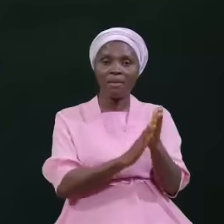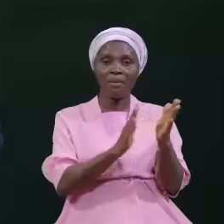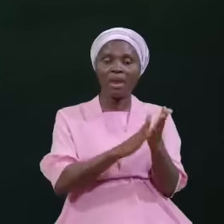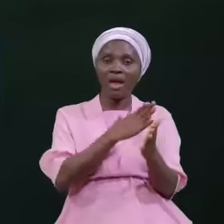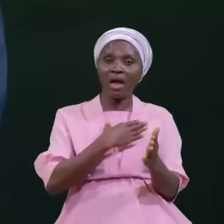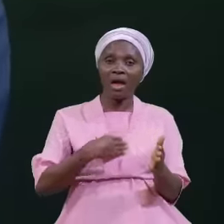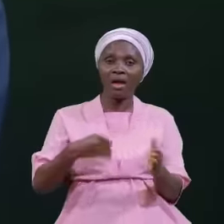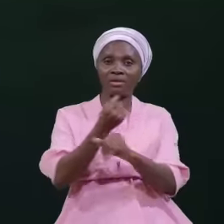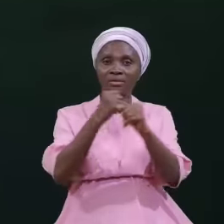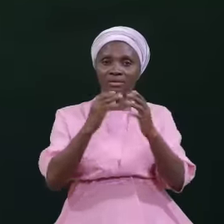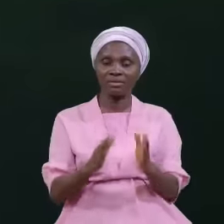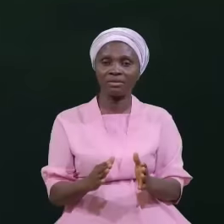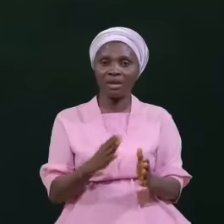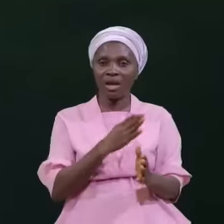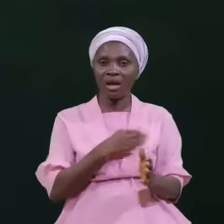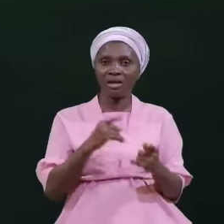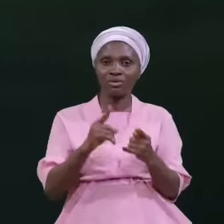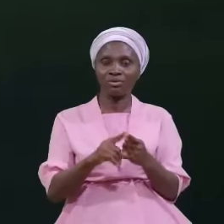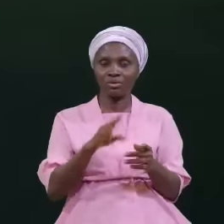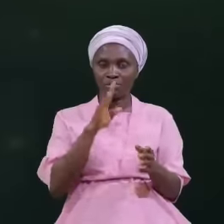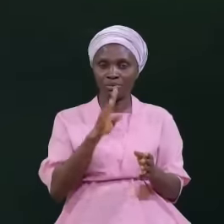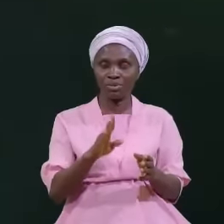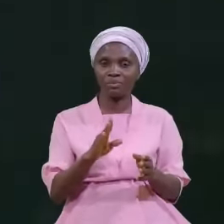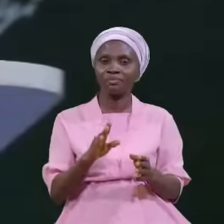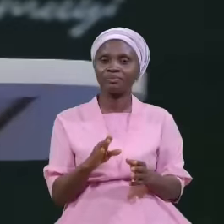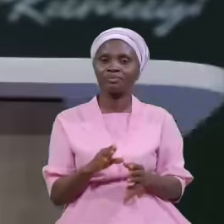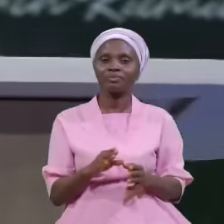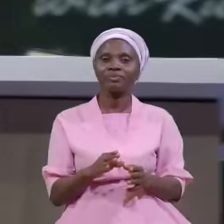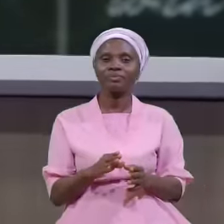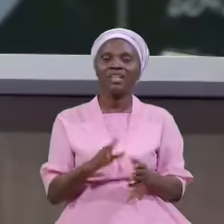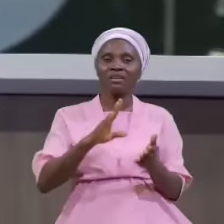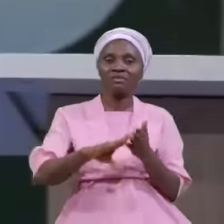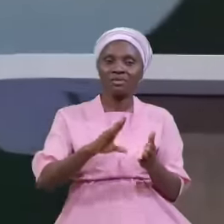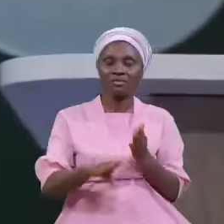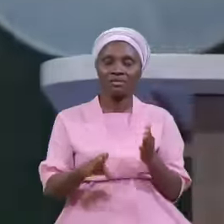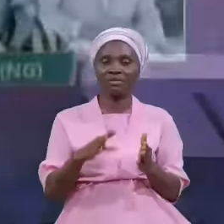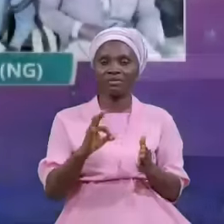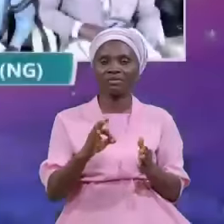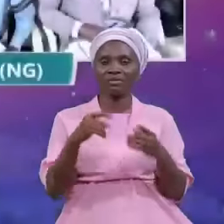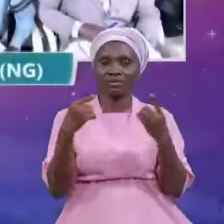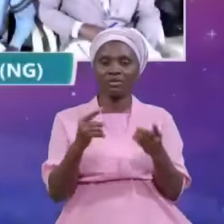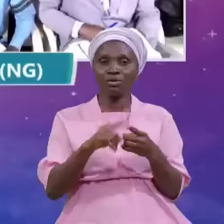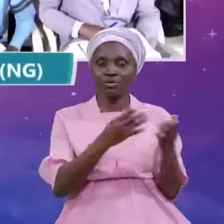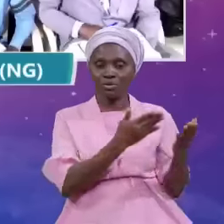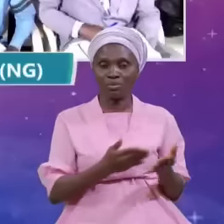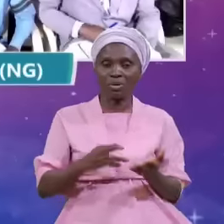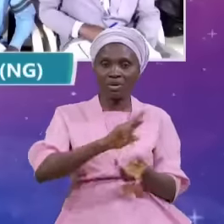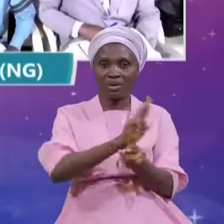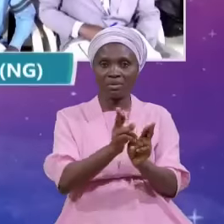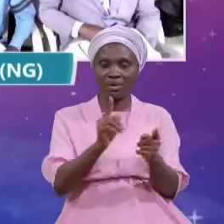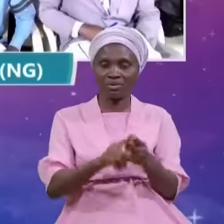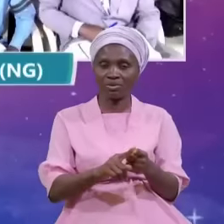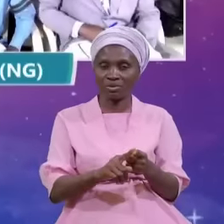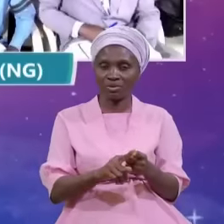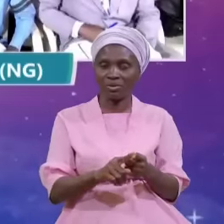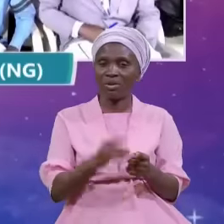give repentance to Israel and forgiveness of sin. He's the one that gives us